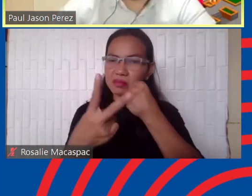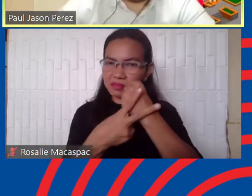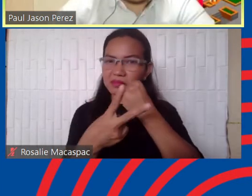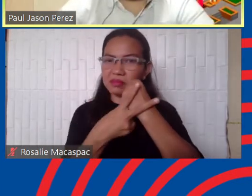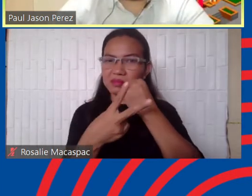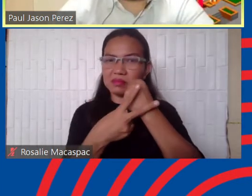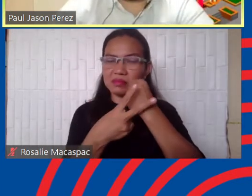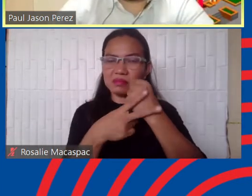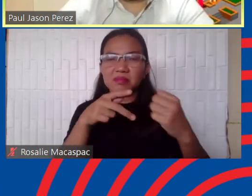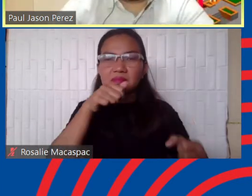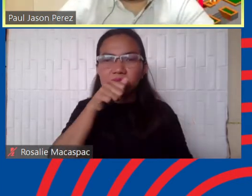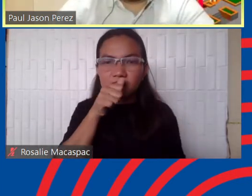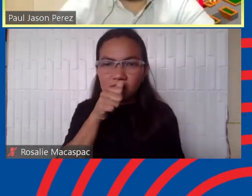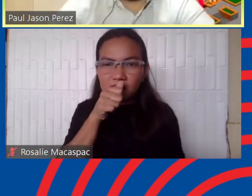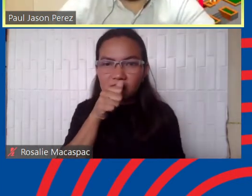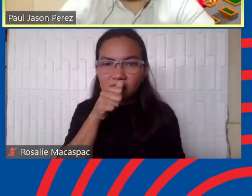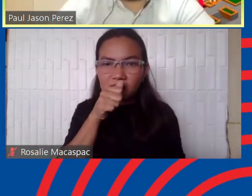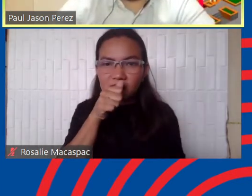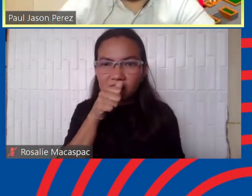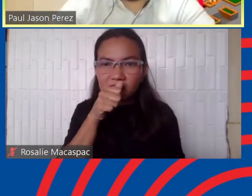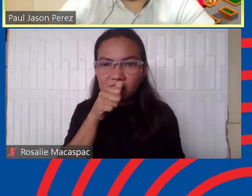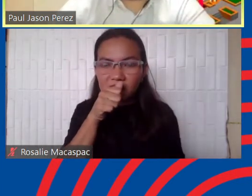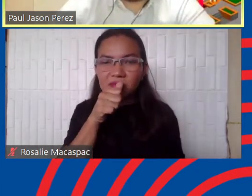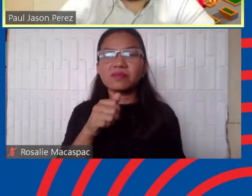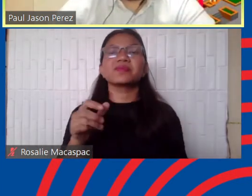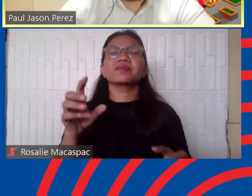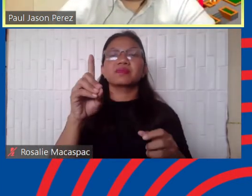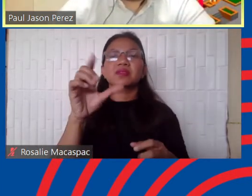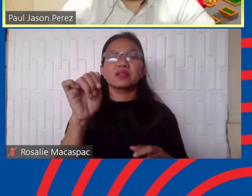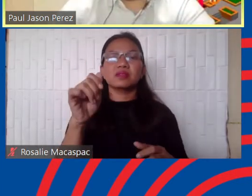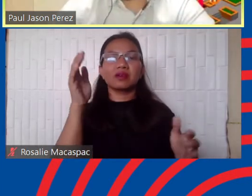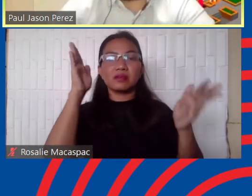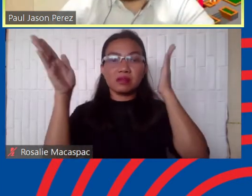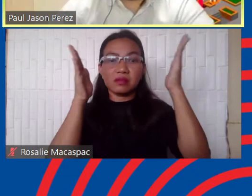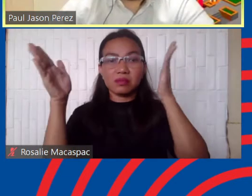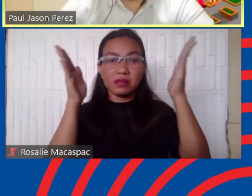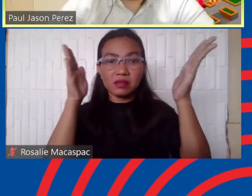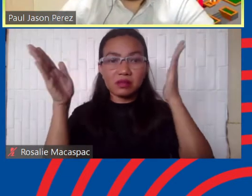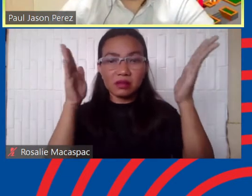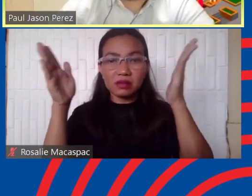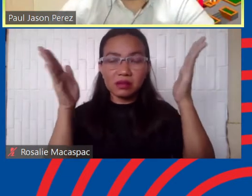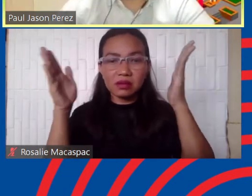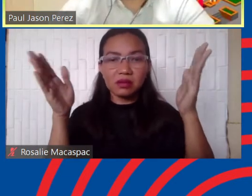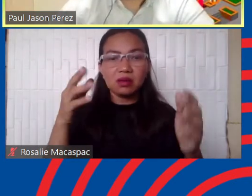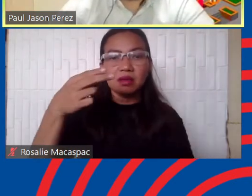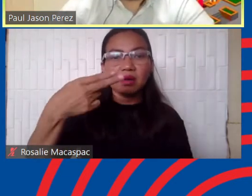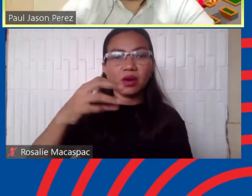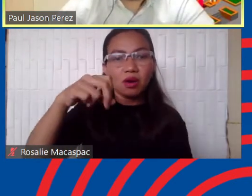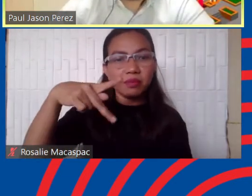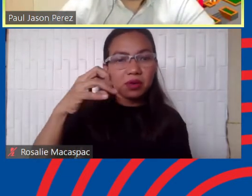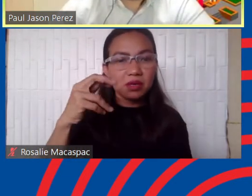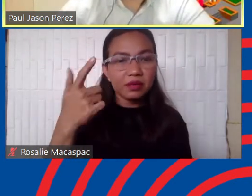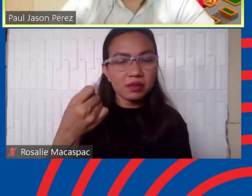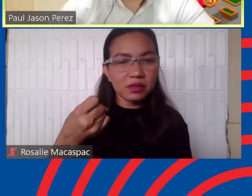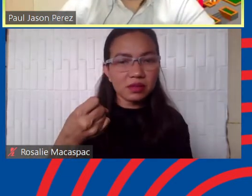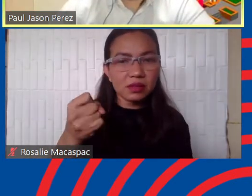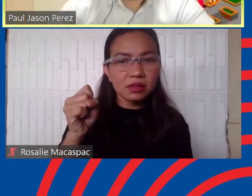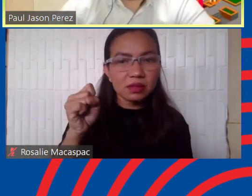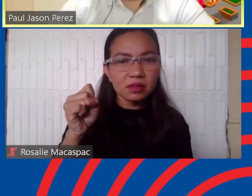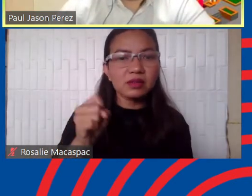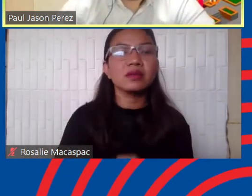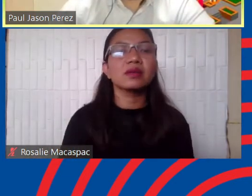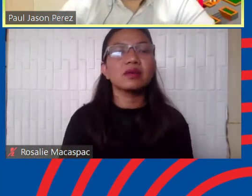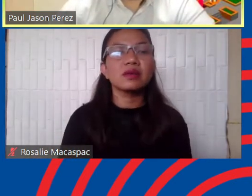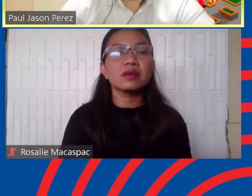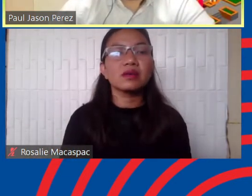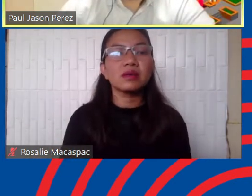can look at the data services page of the Johns Hopkins libraries. No?